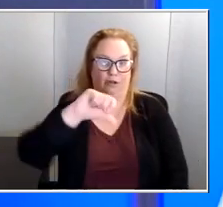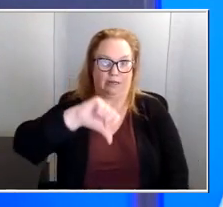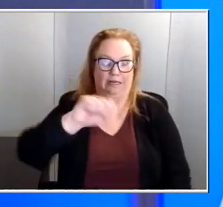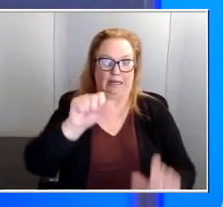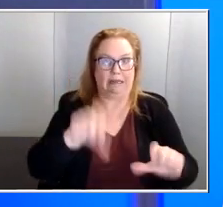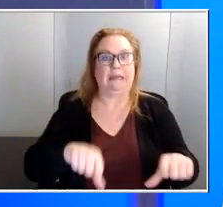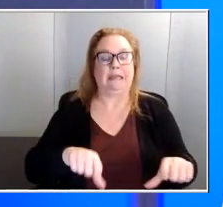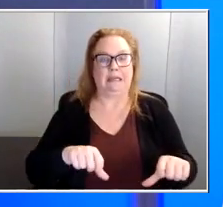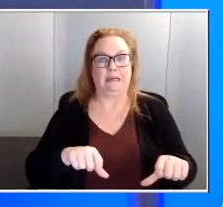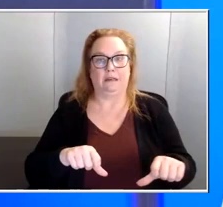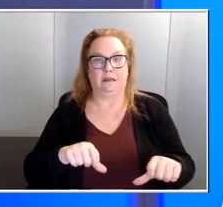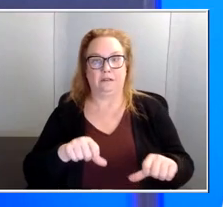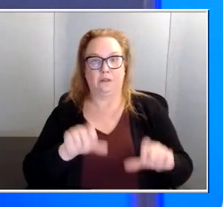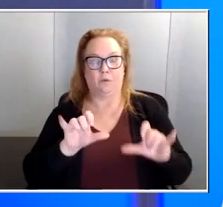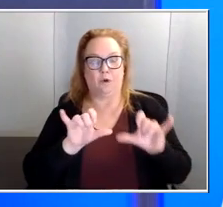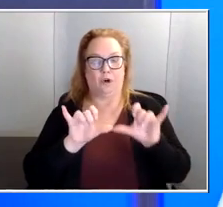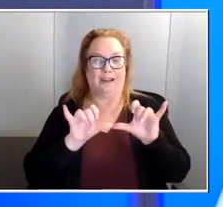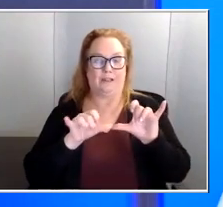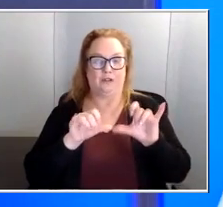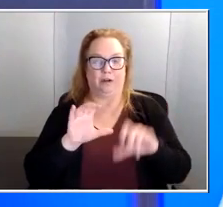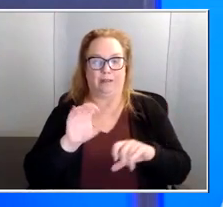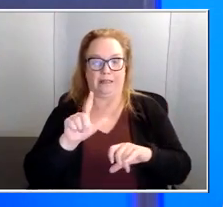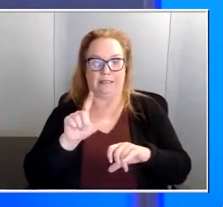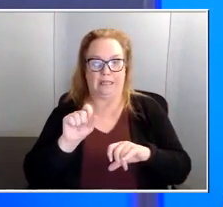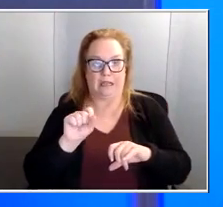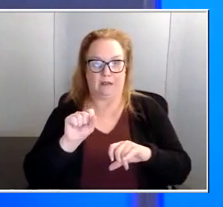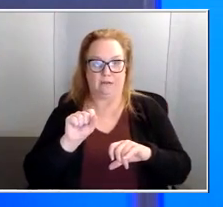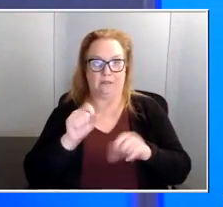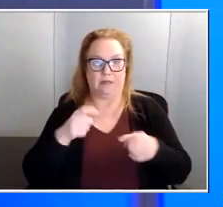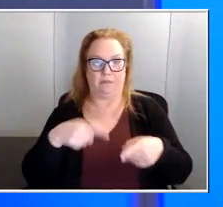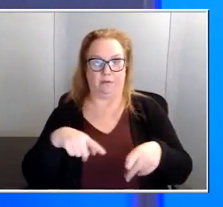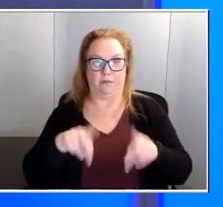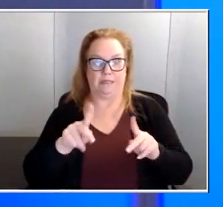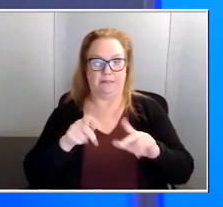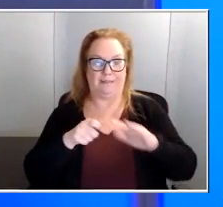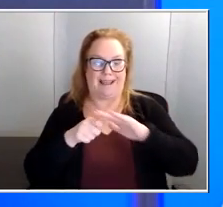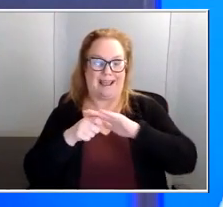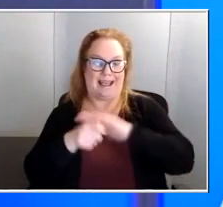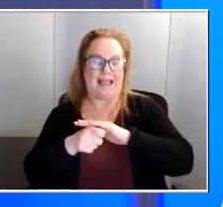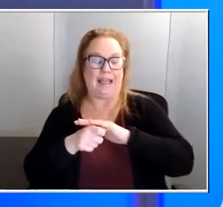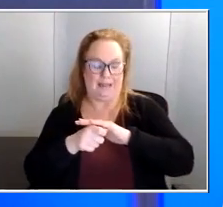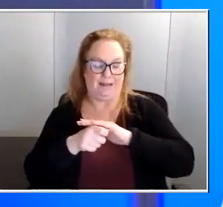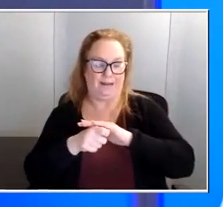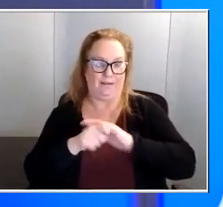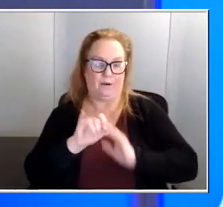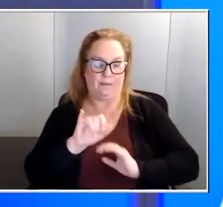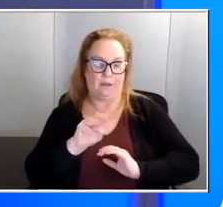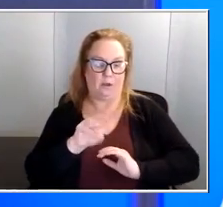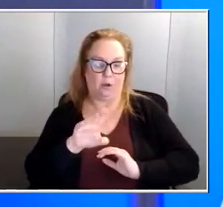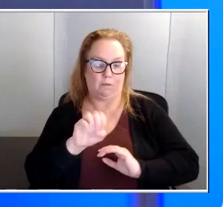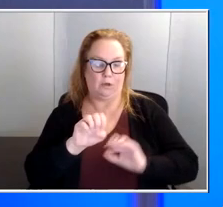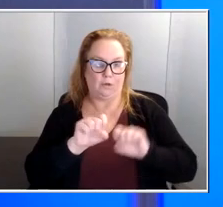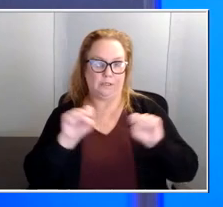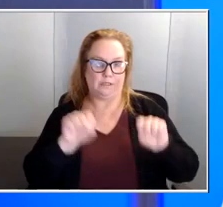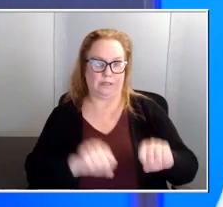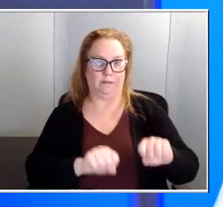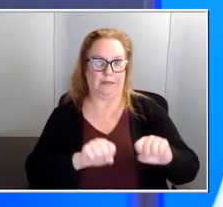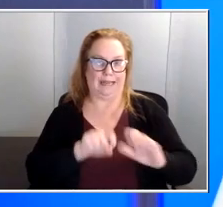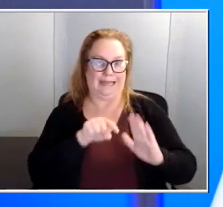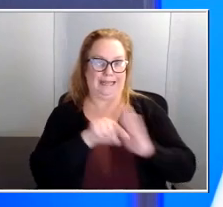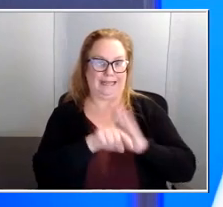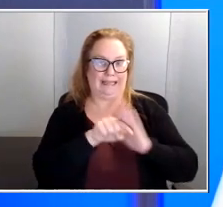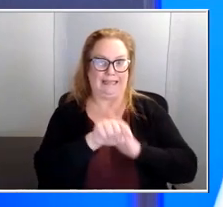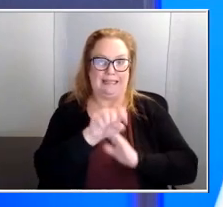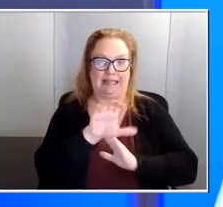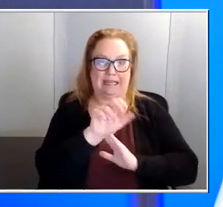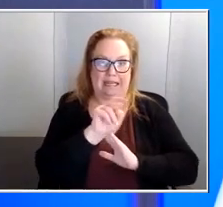actually engineering these cells in a way that allows them to hide out from the immune system and persist and keep killing cancer cells for